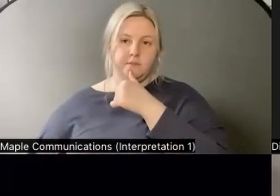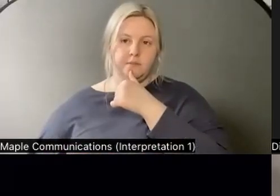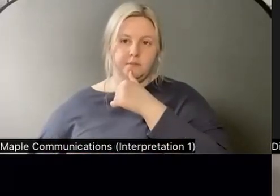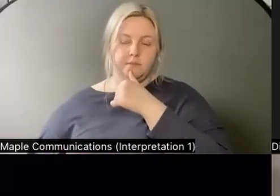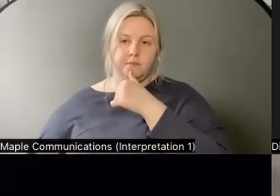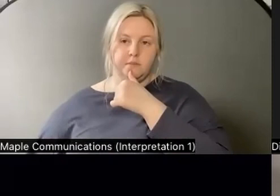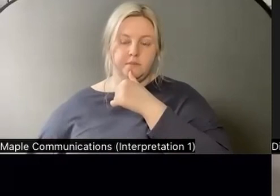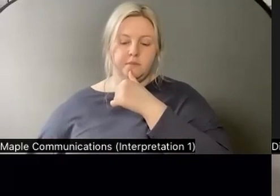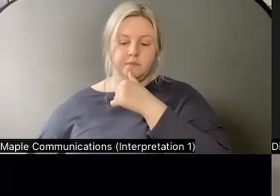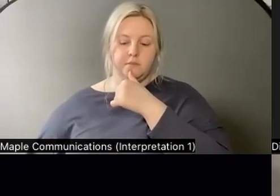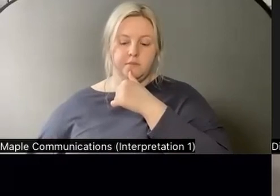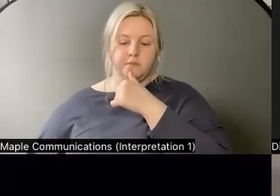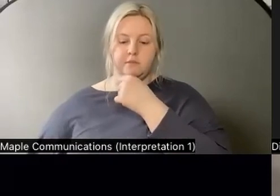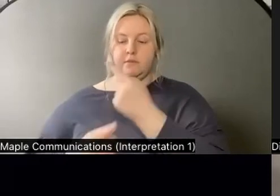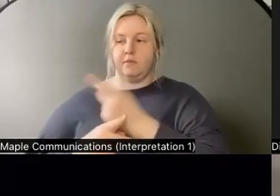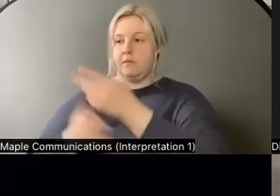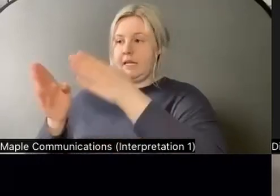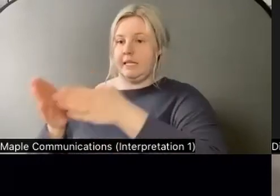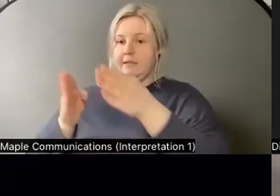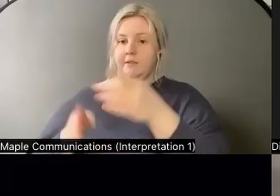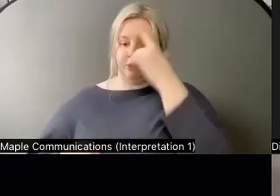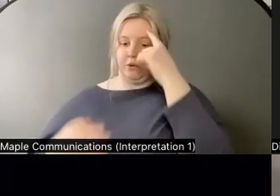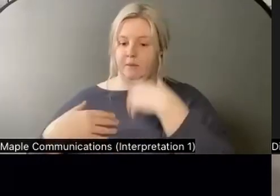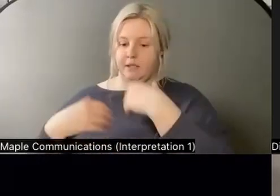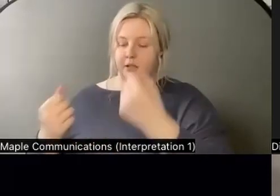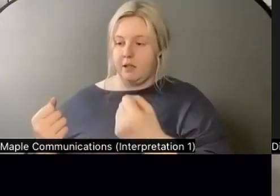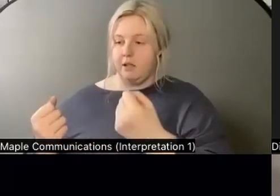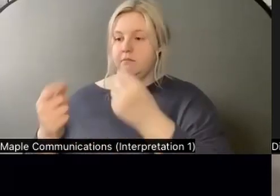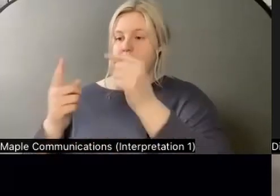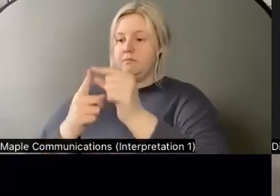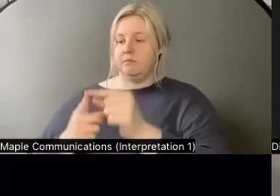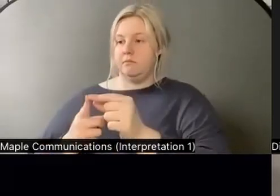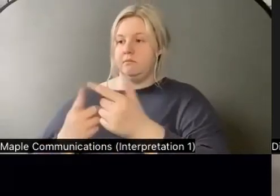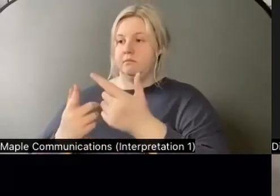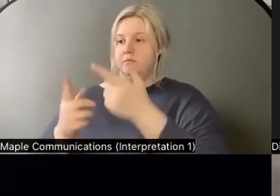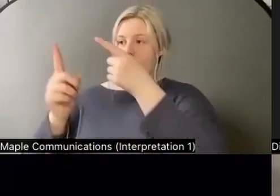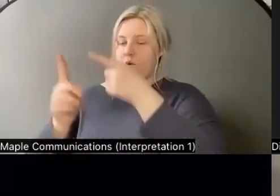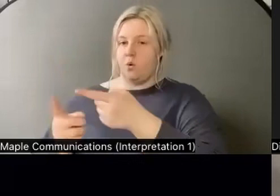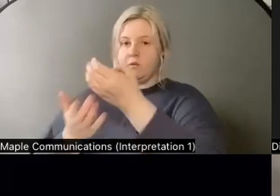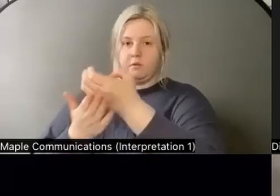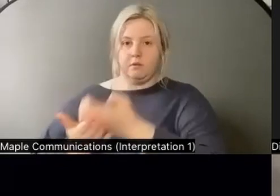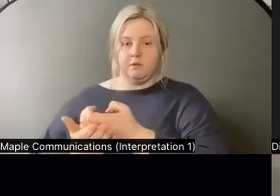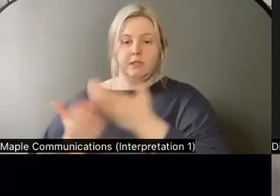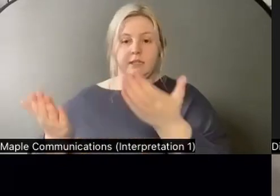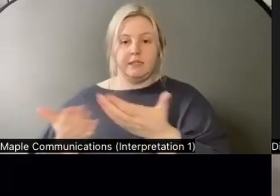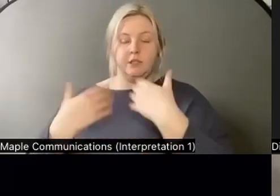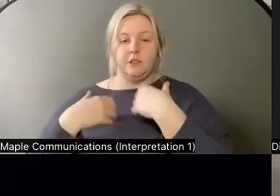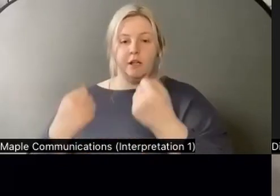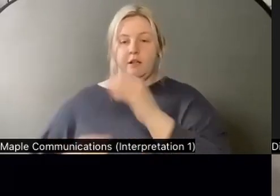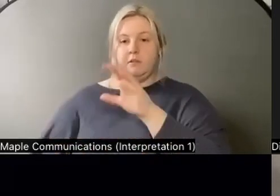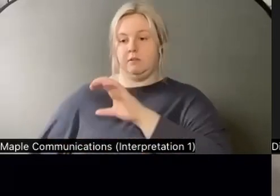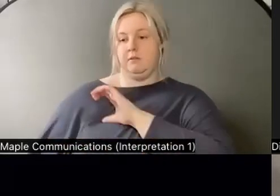redefining individual mental health in terms consistent with the goals of the economy. Here, health is characterized as